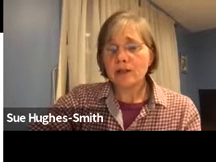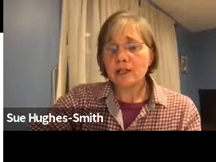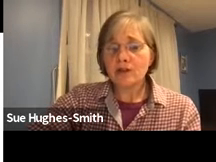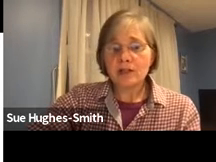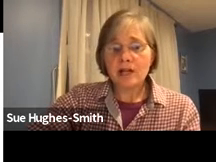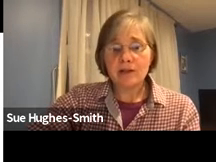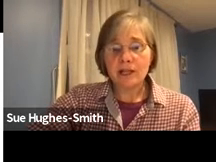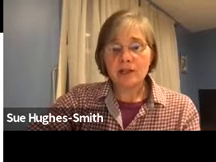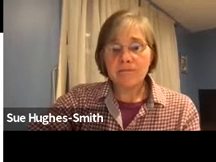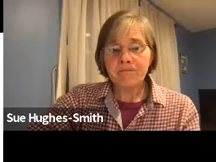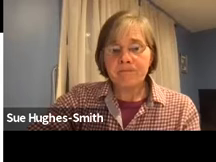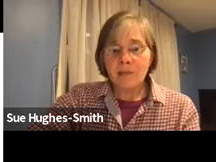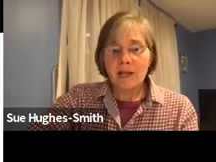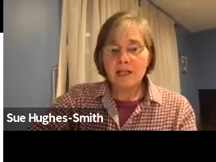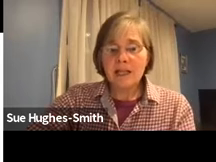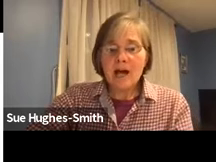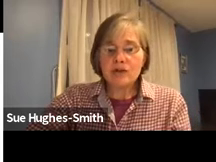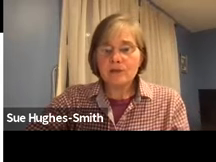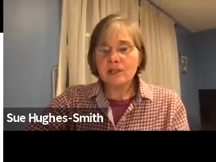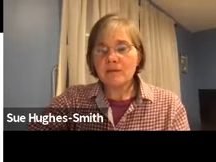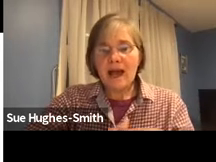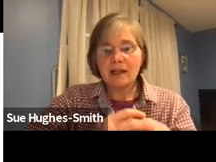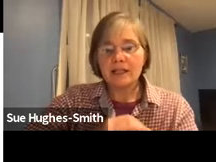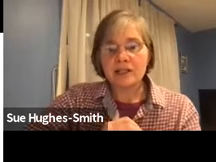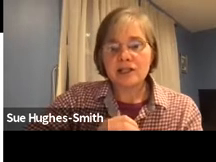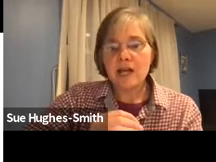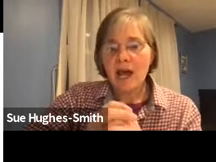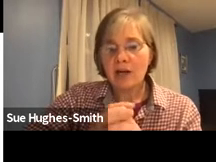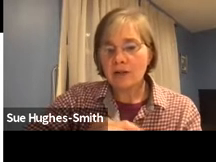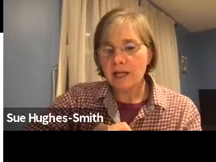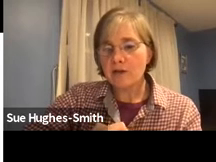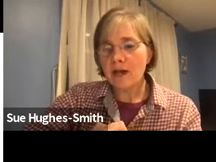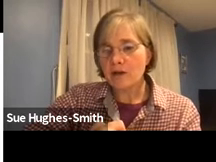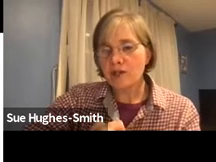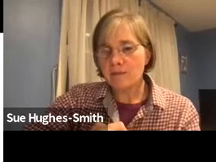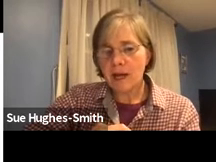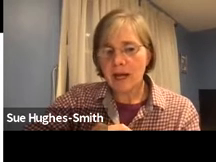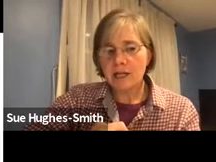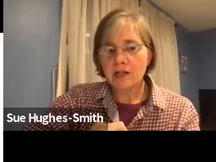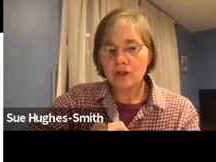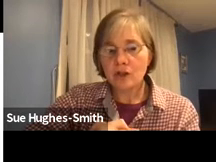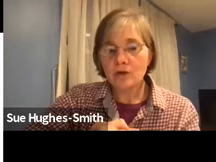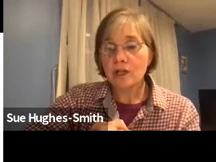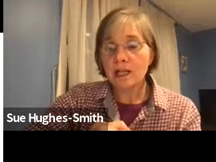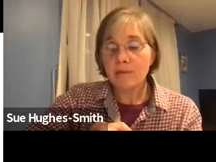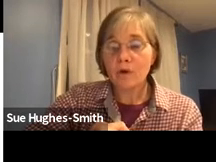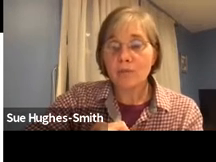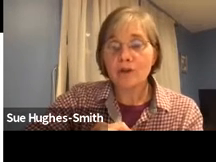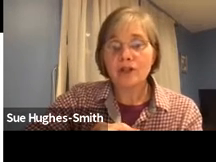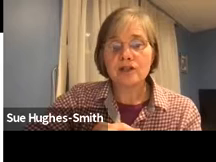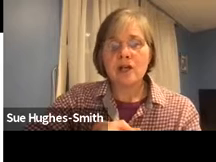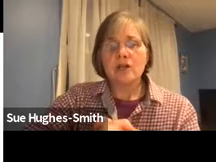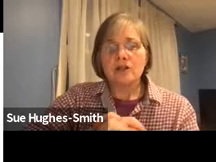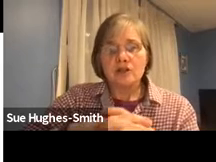for community choice aggregation. And it allows municipalities to aggregate the energy demand and negotiate a